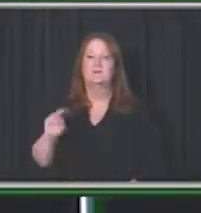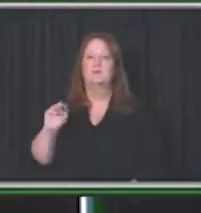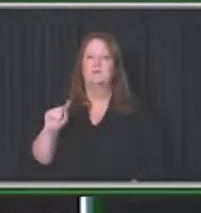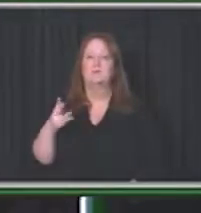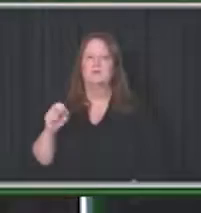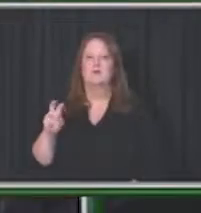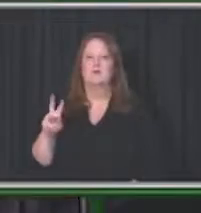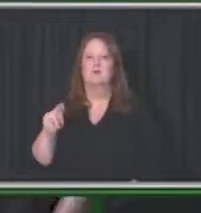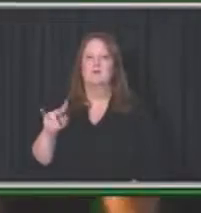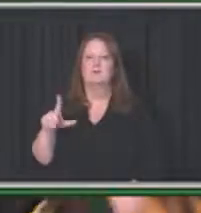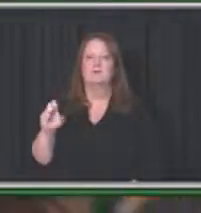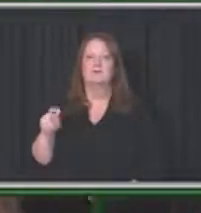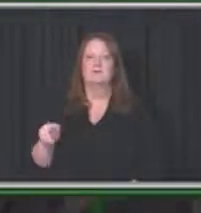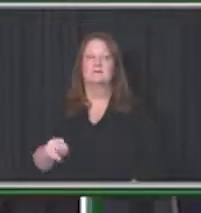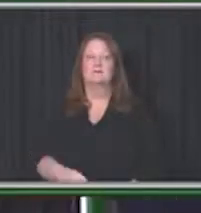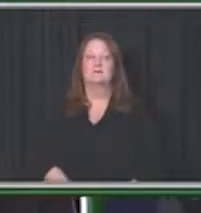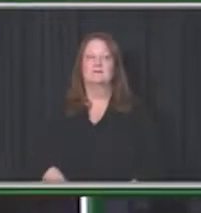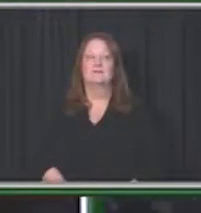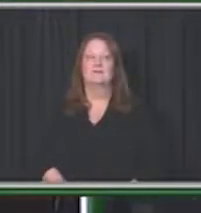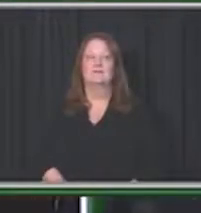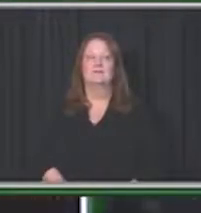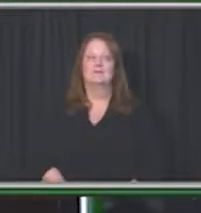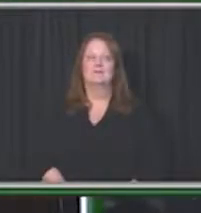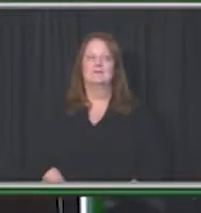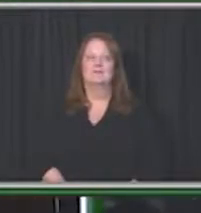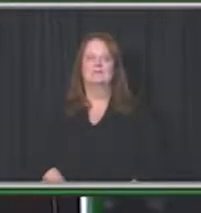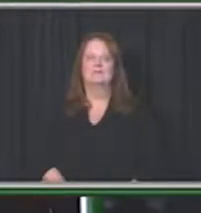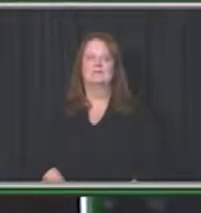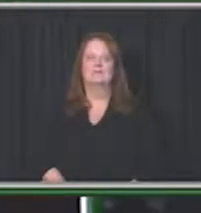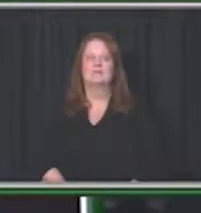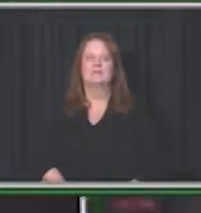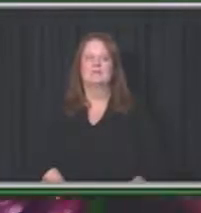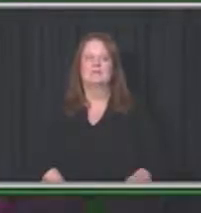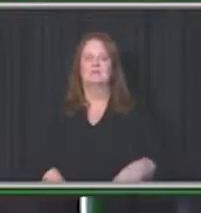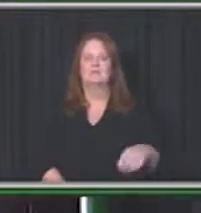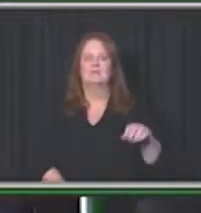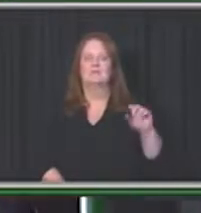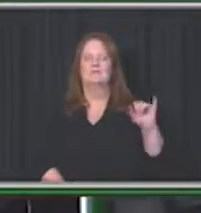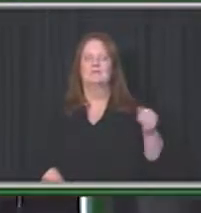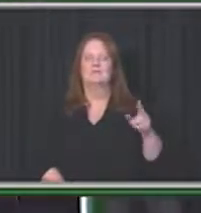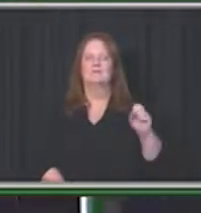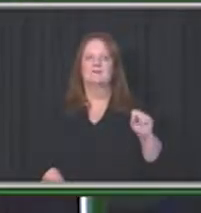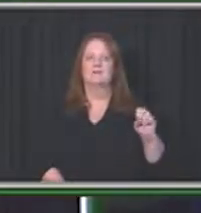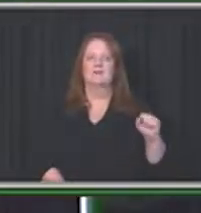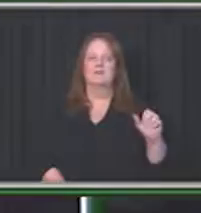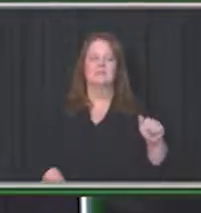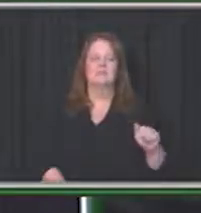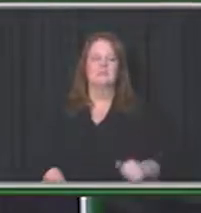Matthew Nielsen. Marcos Lopez Sosa.